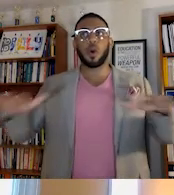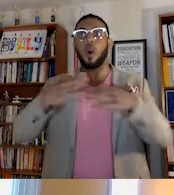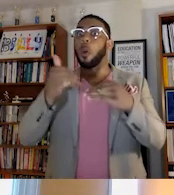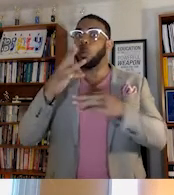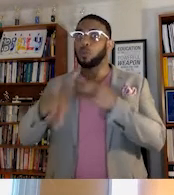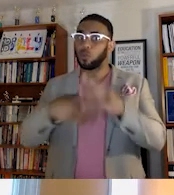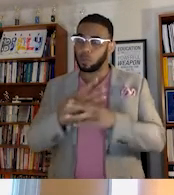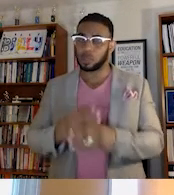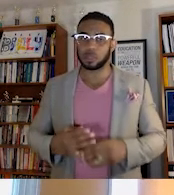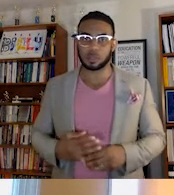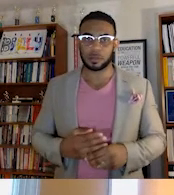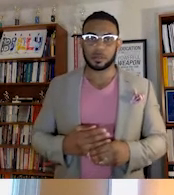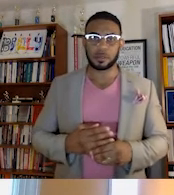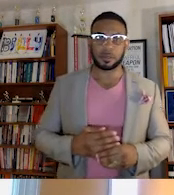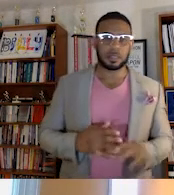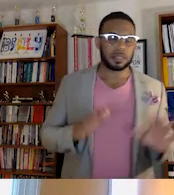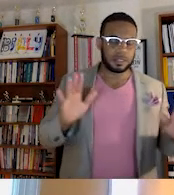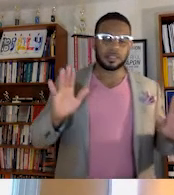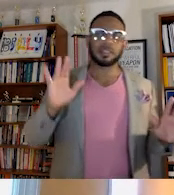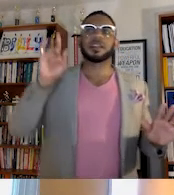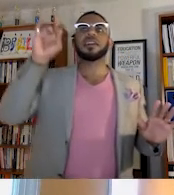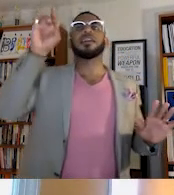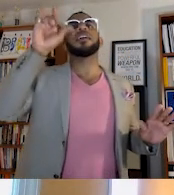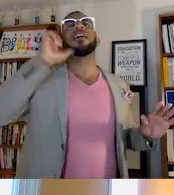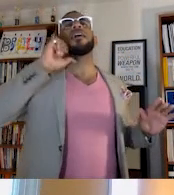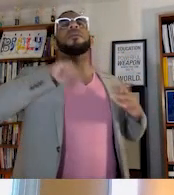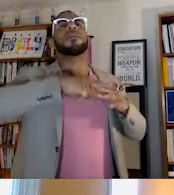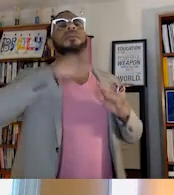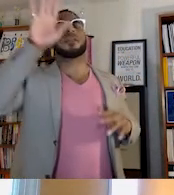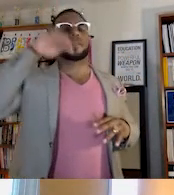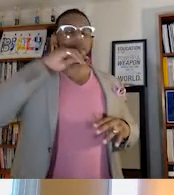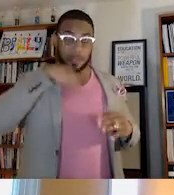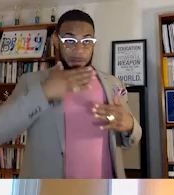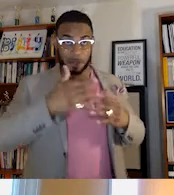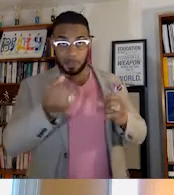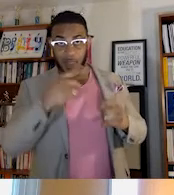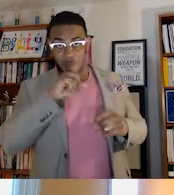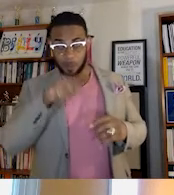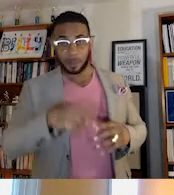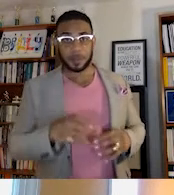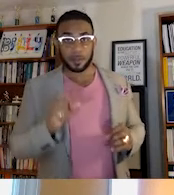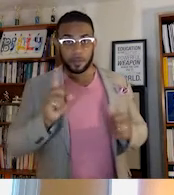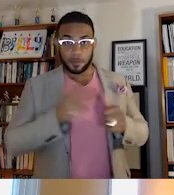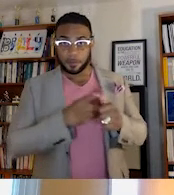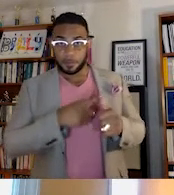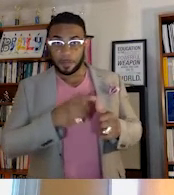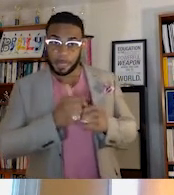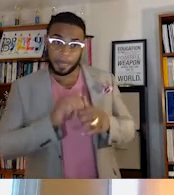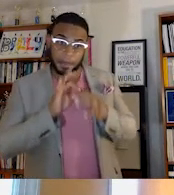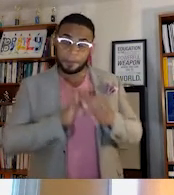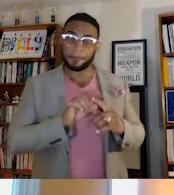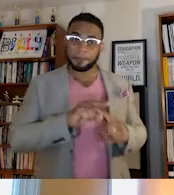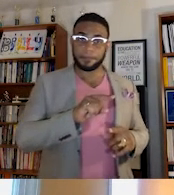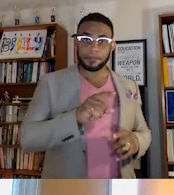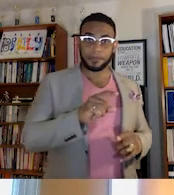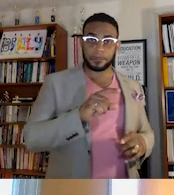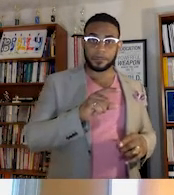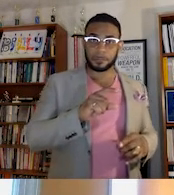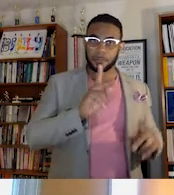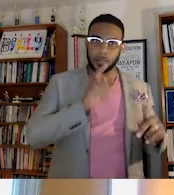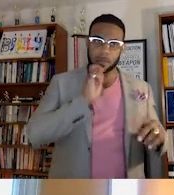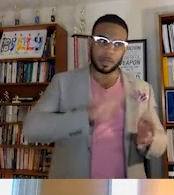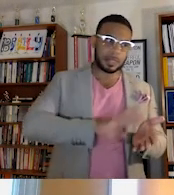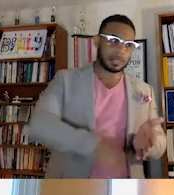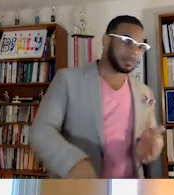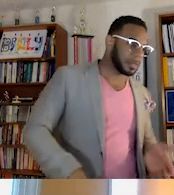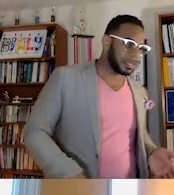the whole world? Let me kick this off. I'm glad you asked that question. So first, with regards to people that kind of